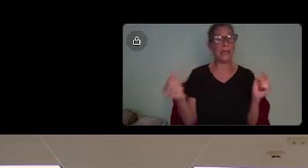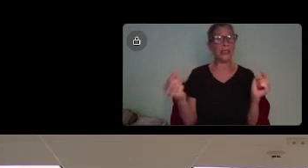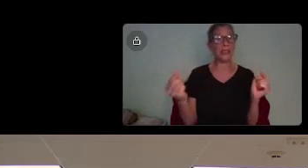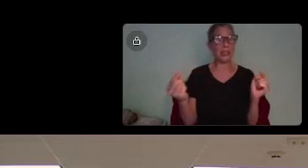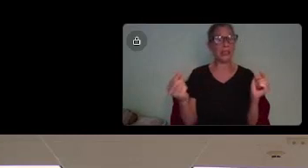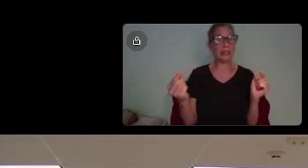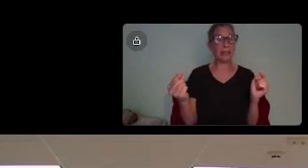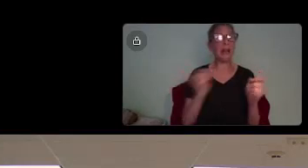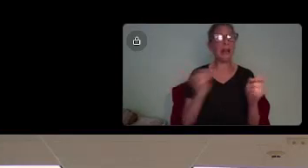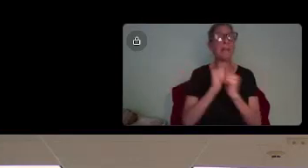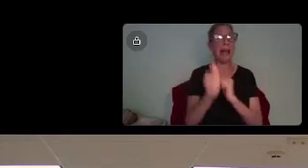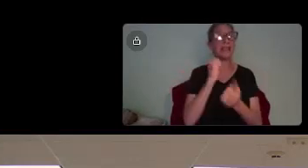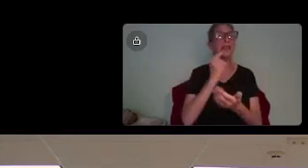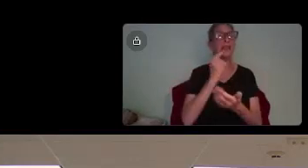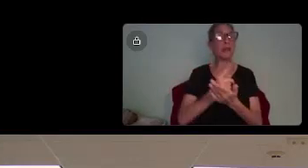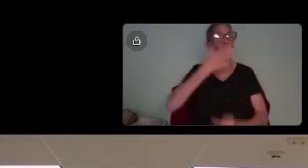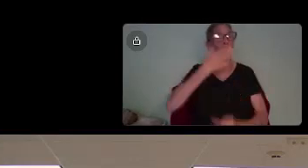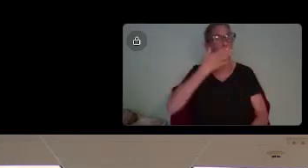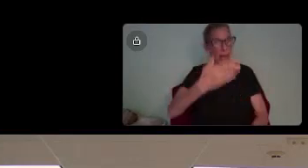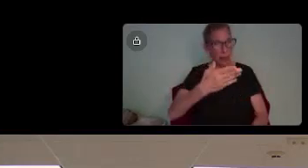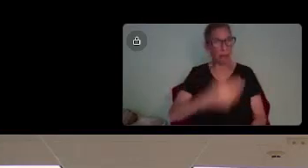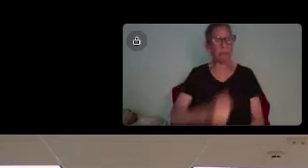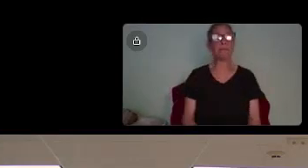that motion is passed. Thank you, board members.